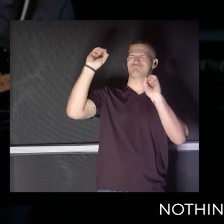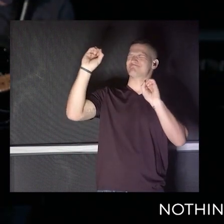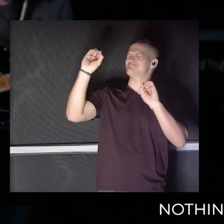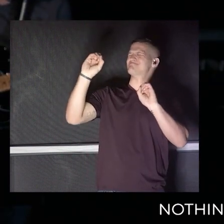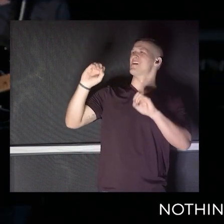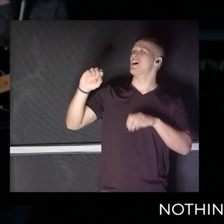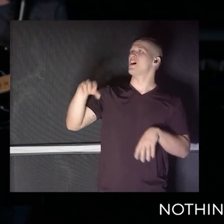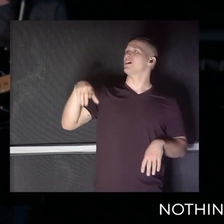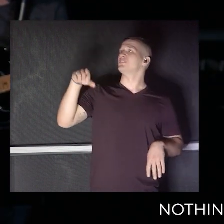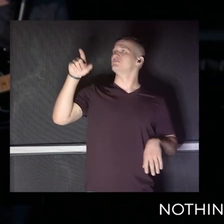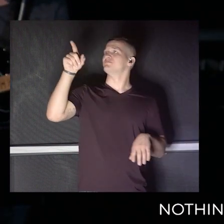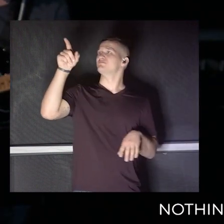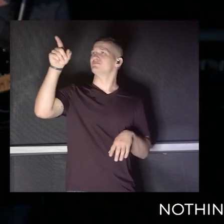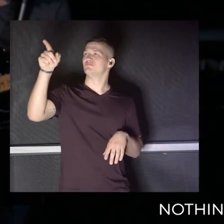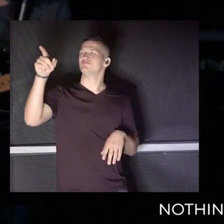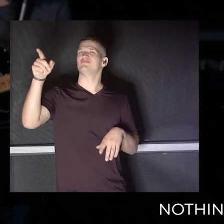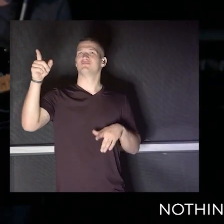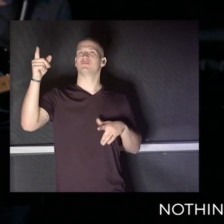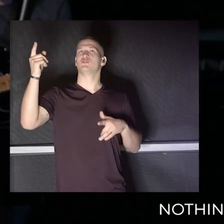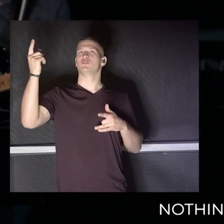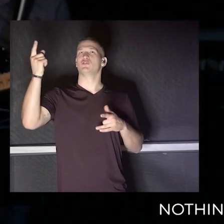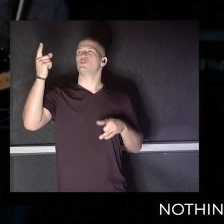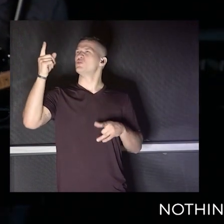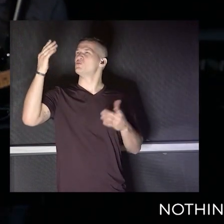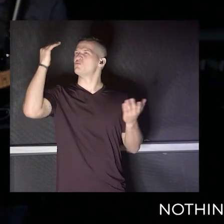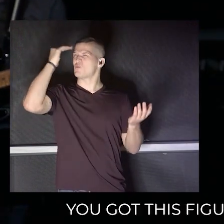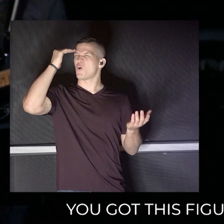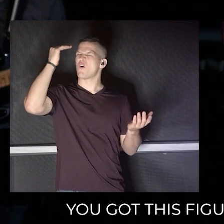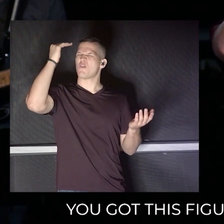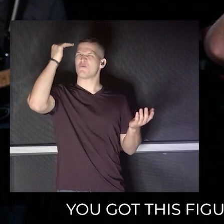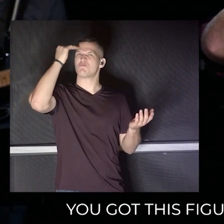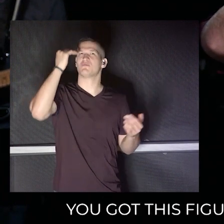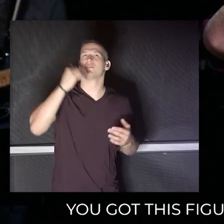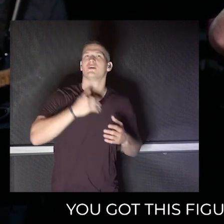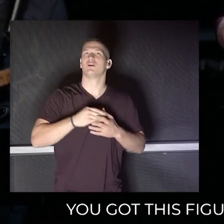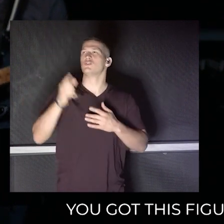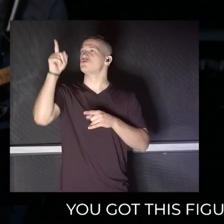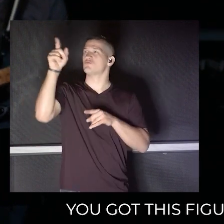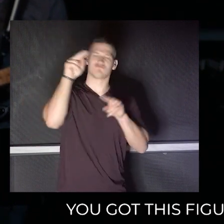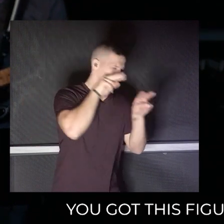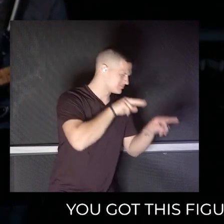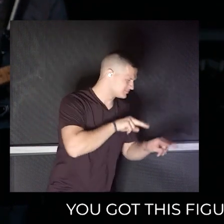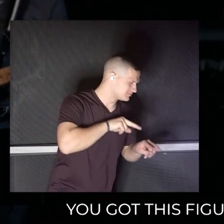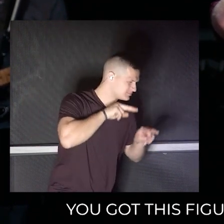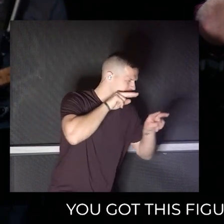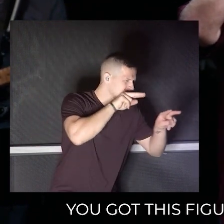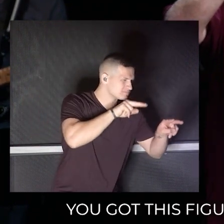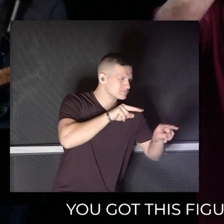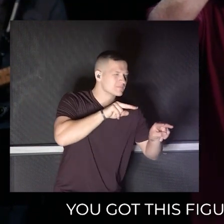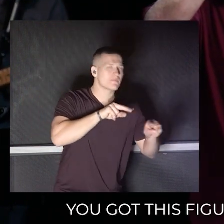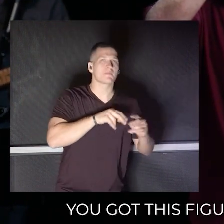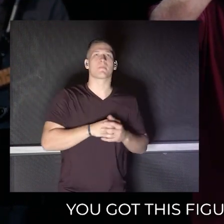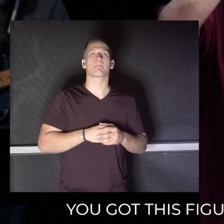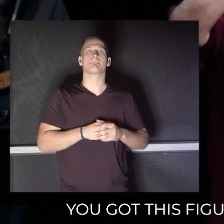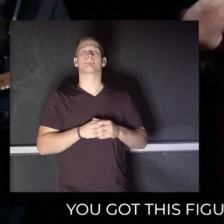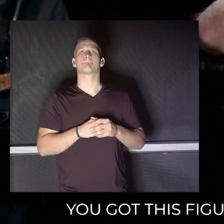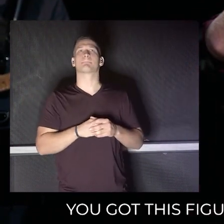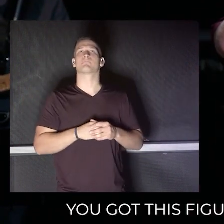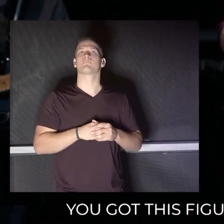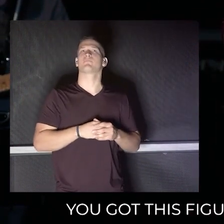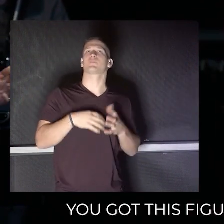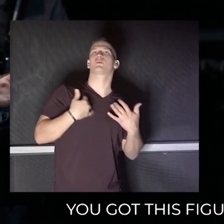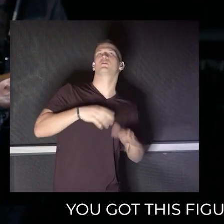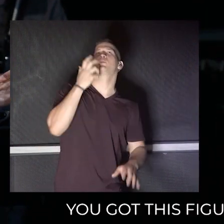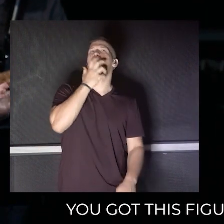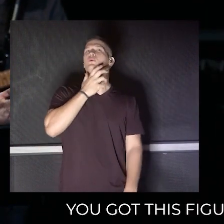And nothing can catch you by surprise. You've got this figured out, and